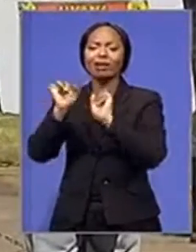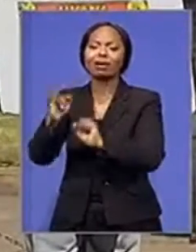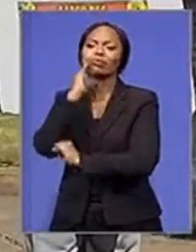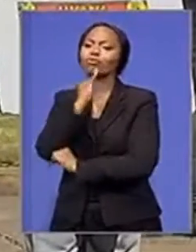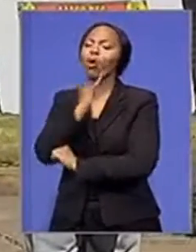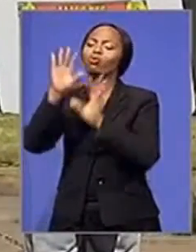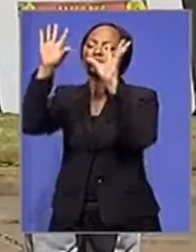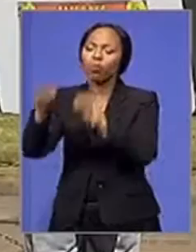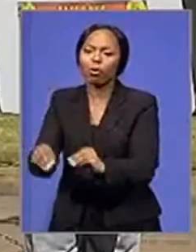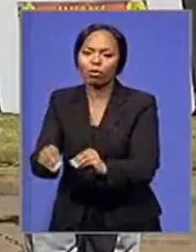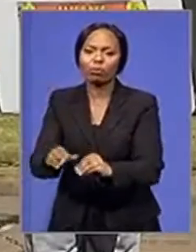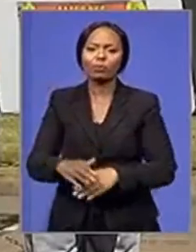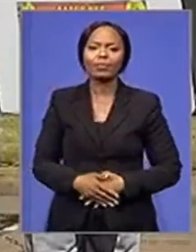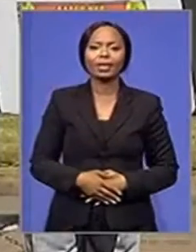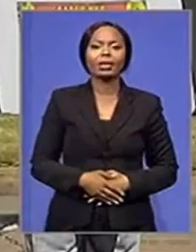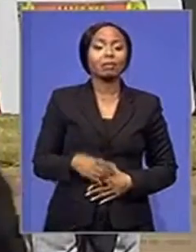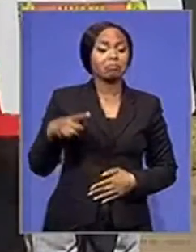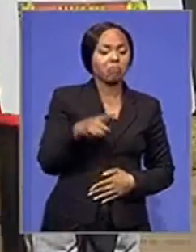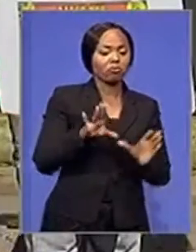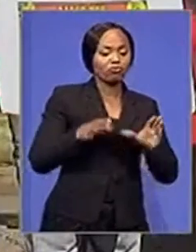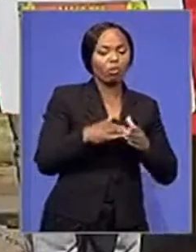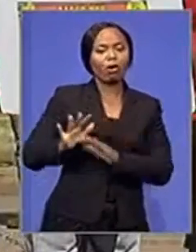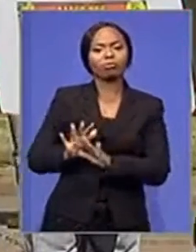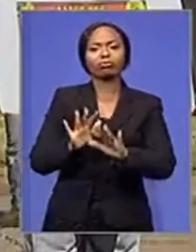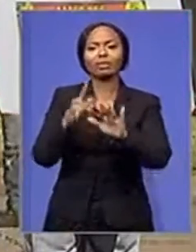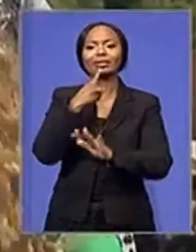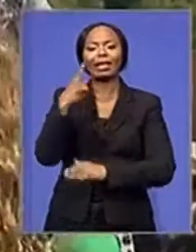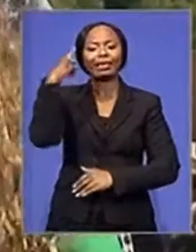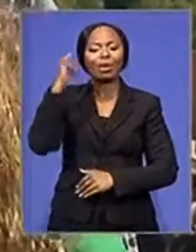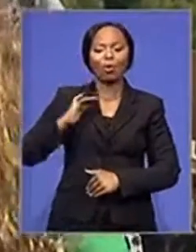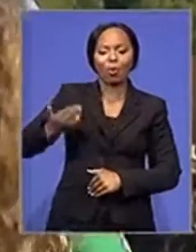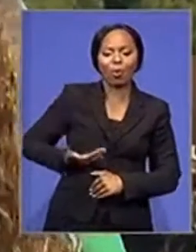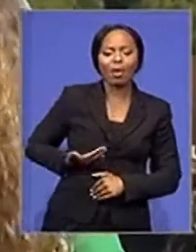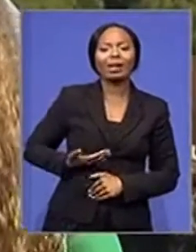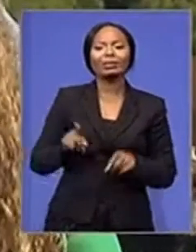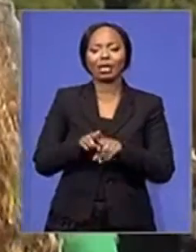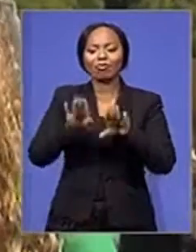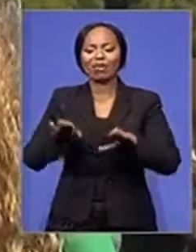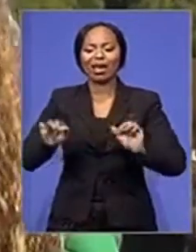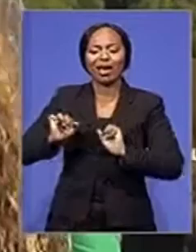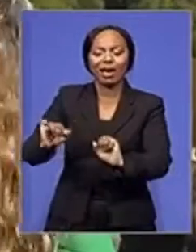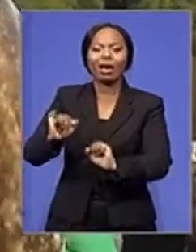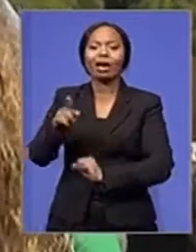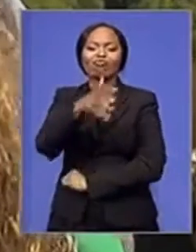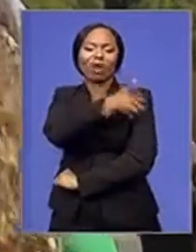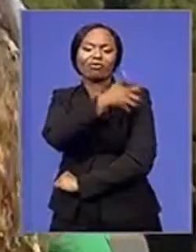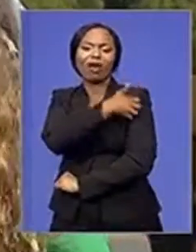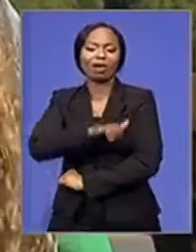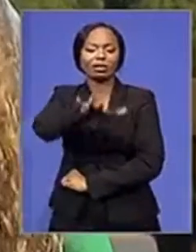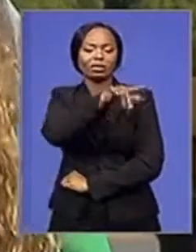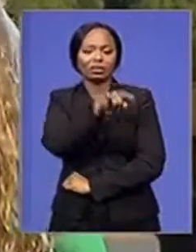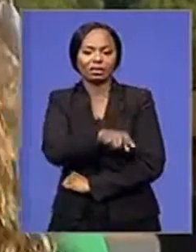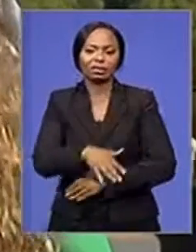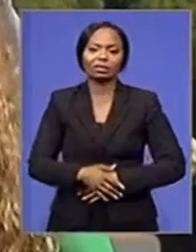mogwantong ba re ba naganela basadi le bana ba kwa Palestina. I'm fed up with what's been happening in Palestine. I'm fed up with the human